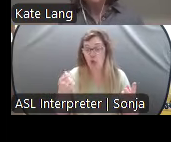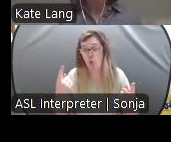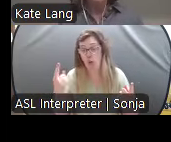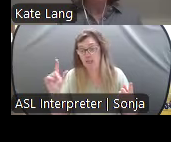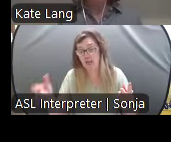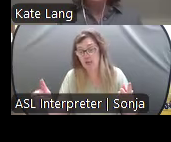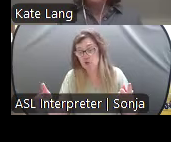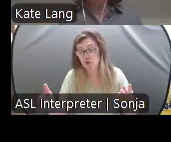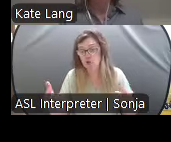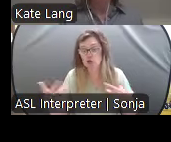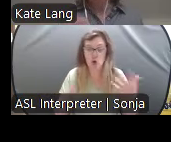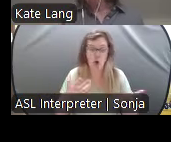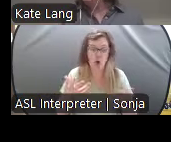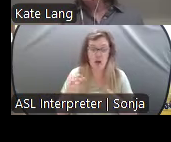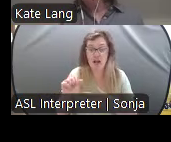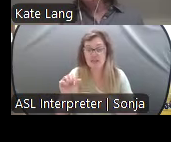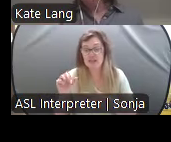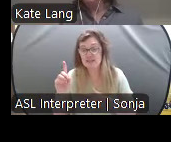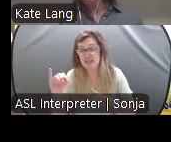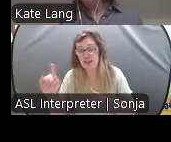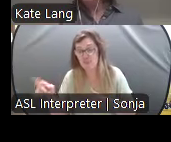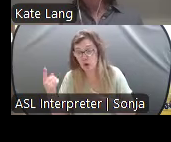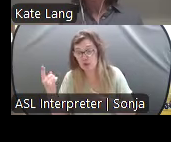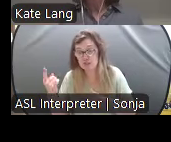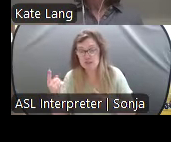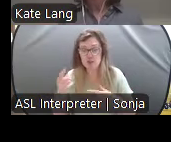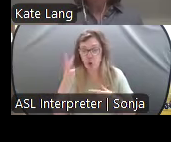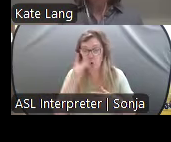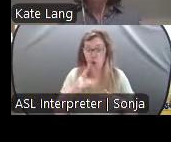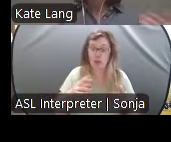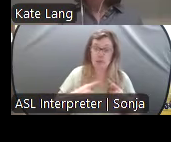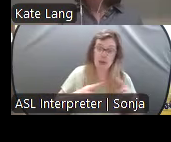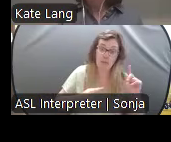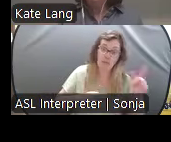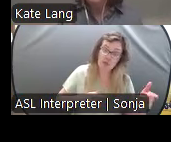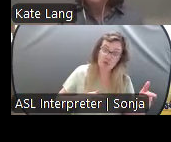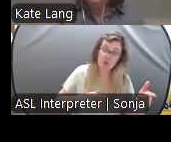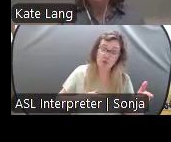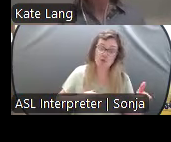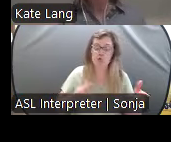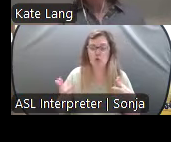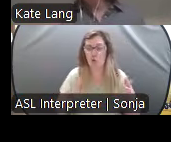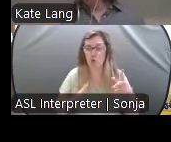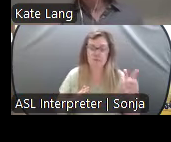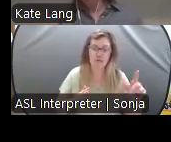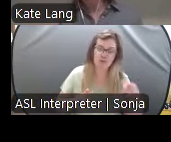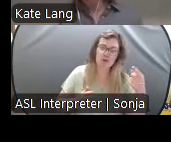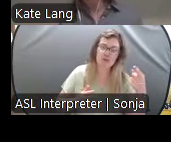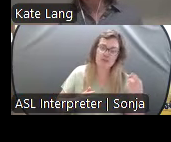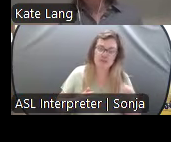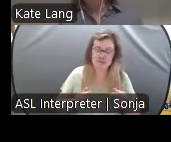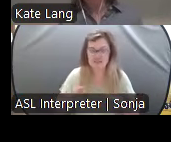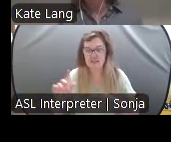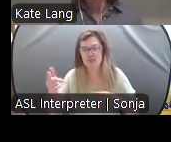could apply for SSDI first and then early retirement later, or you could apply for early retirement first and then apply